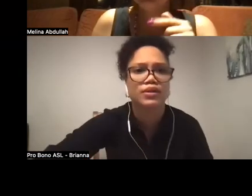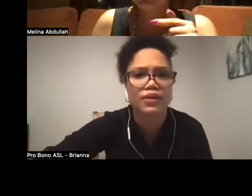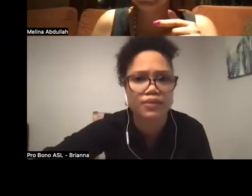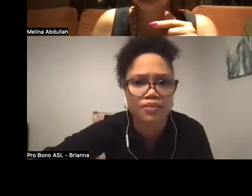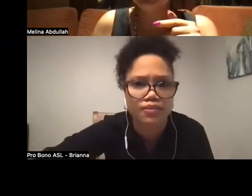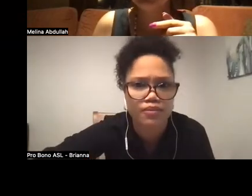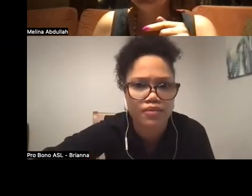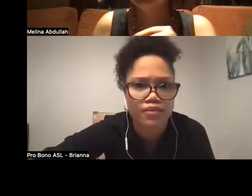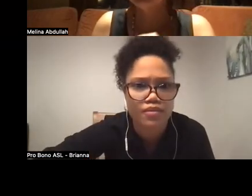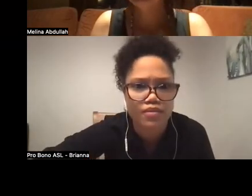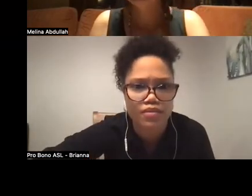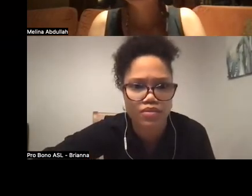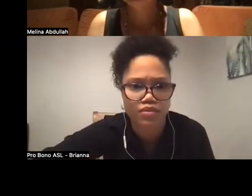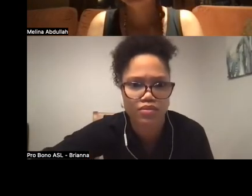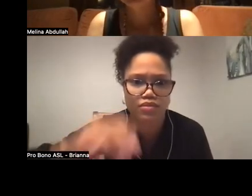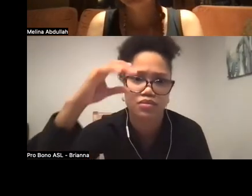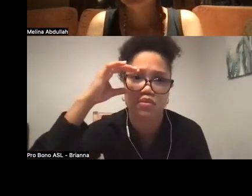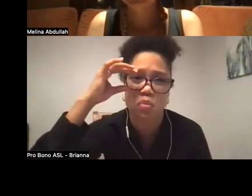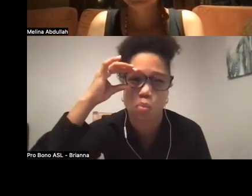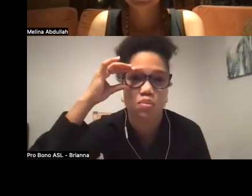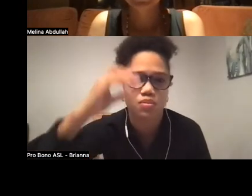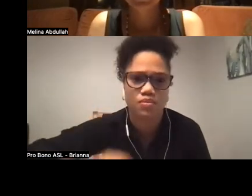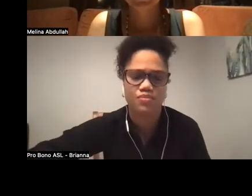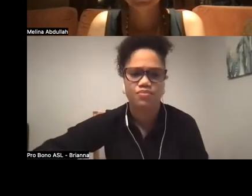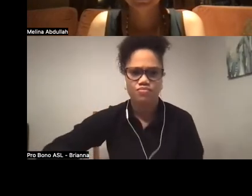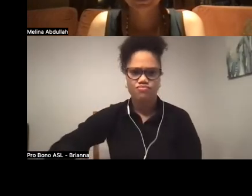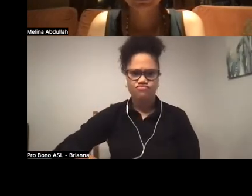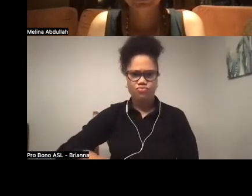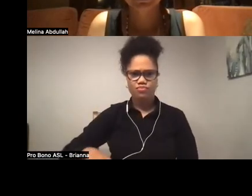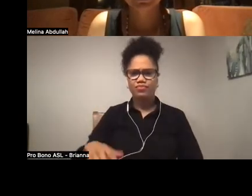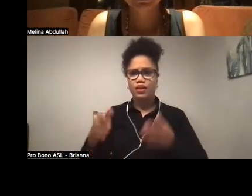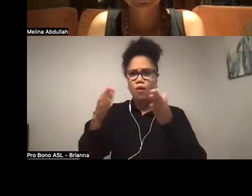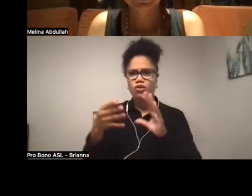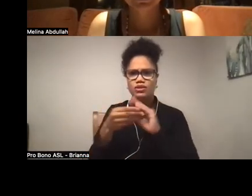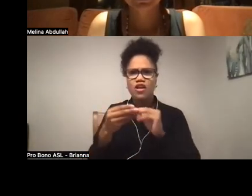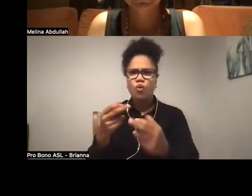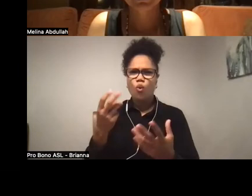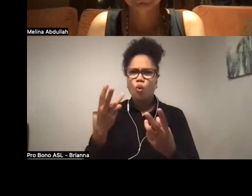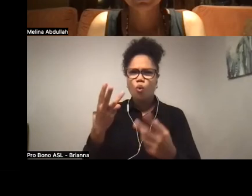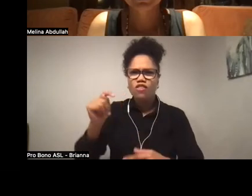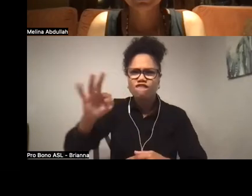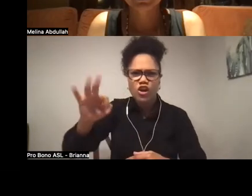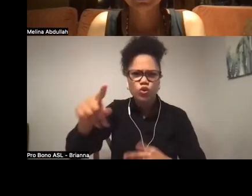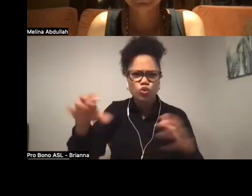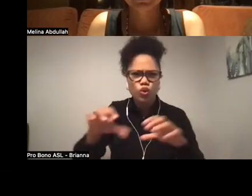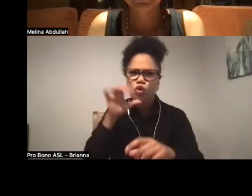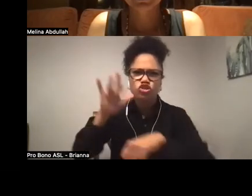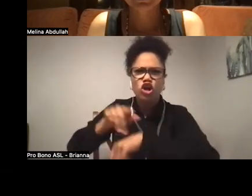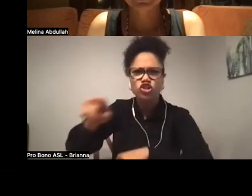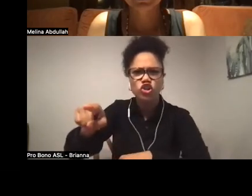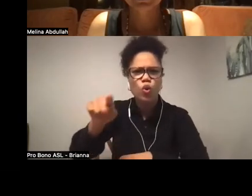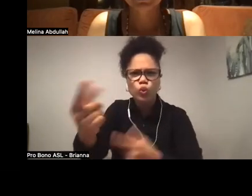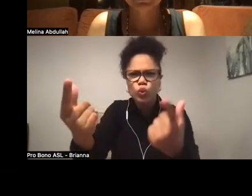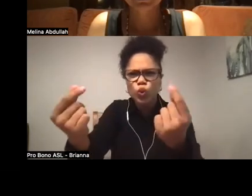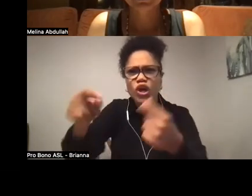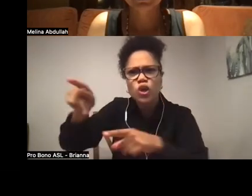Can you all hear? What the fuck are you kids doing? Hey, don't touch him. Don't touch him. He's the professor here. What are you